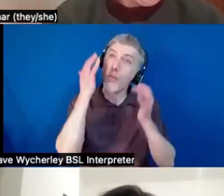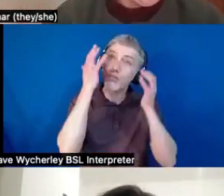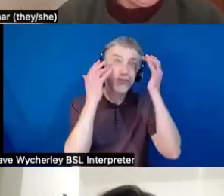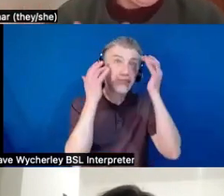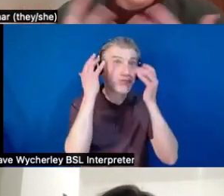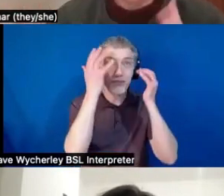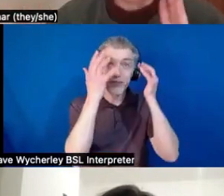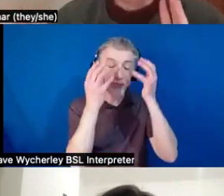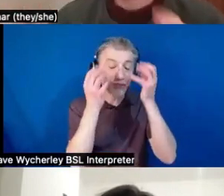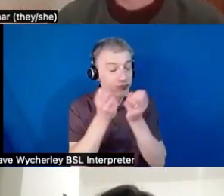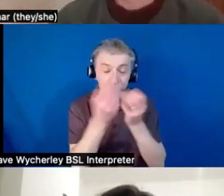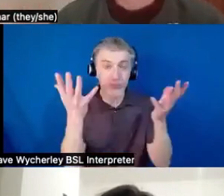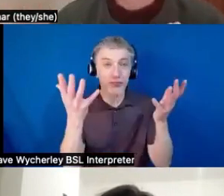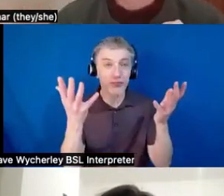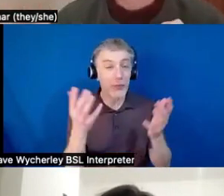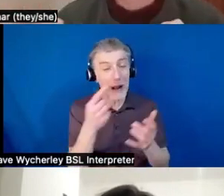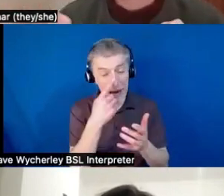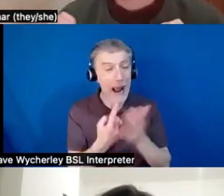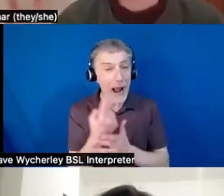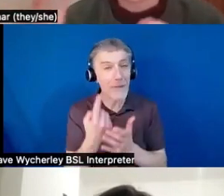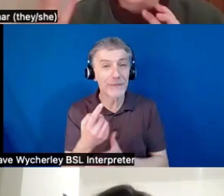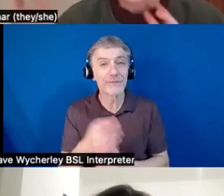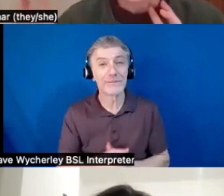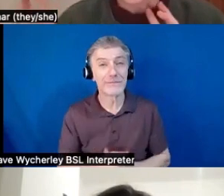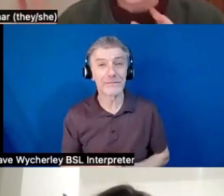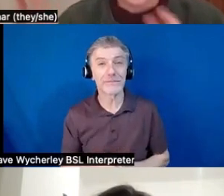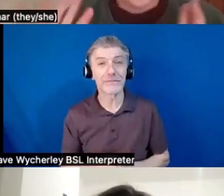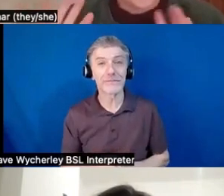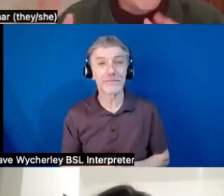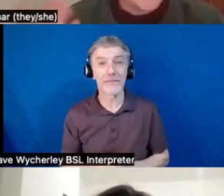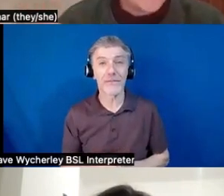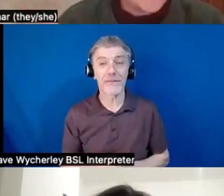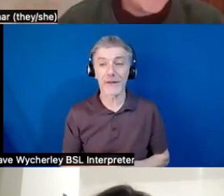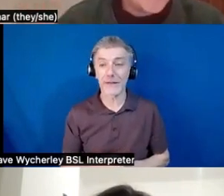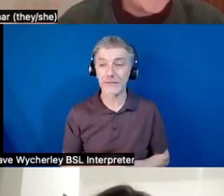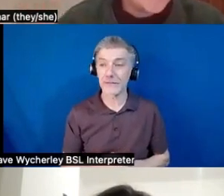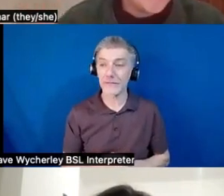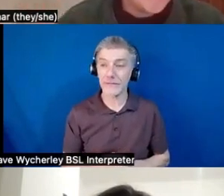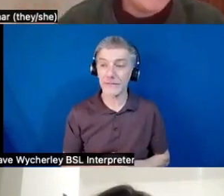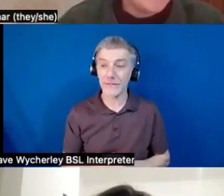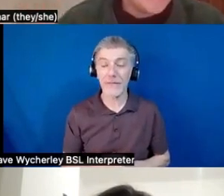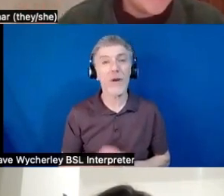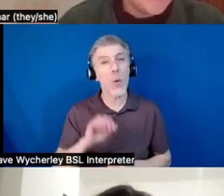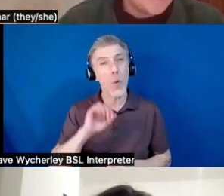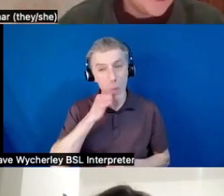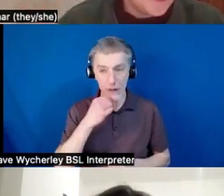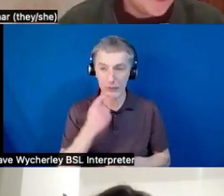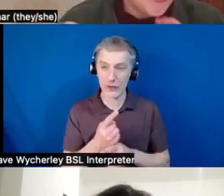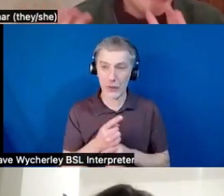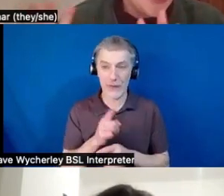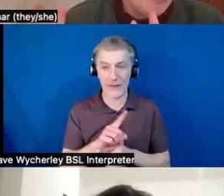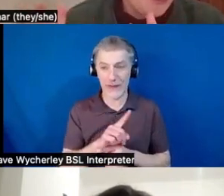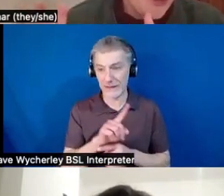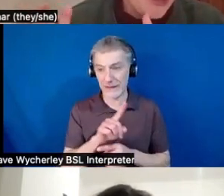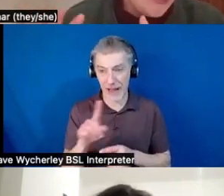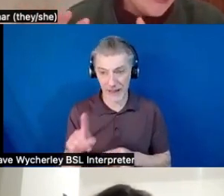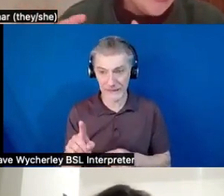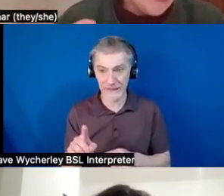there. And there are other aspects of that we are going to discuss in more detail as we